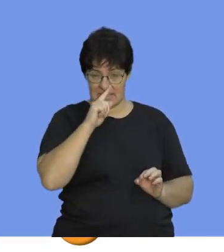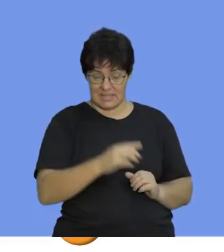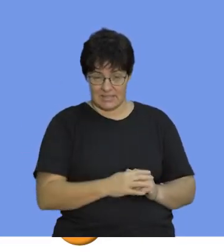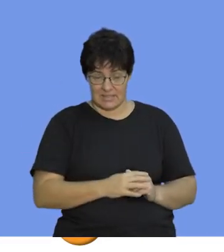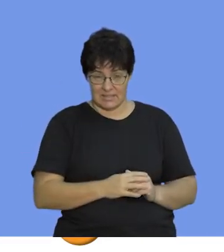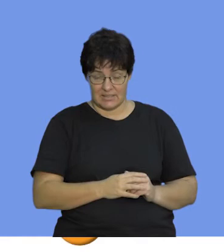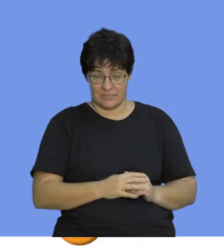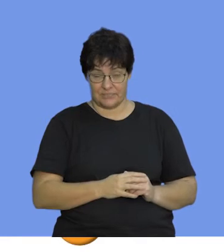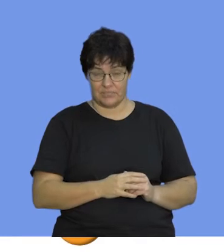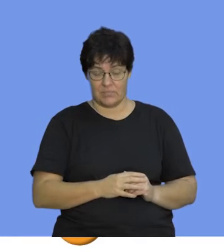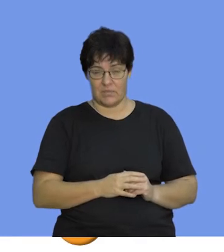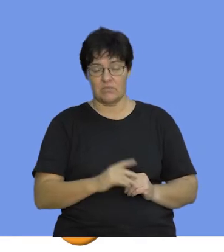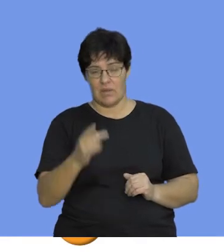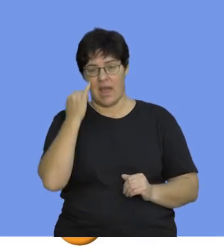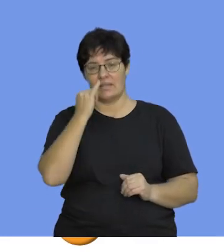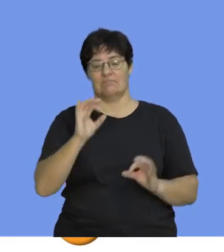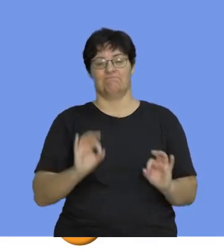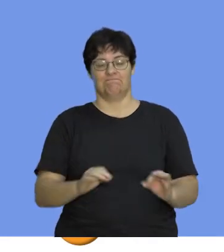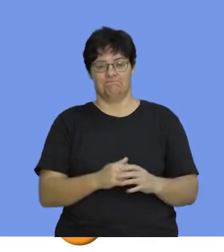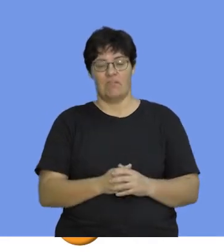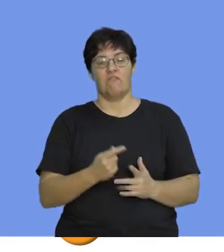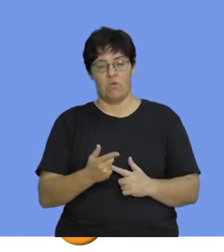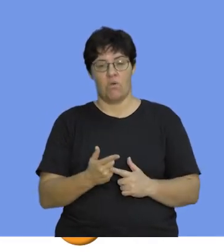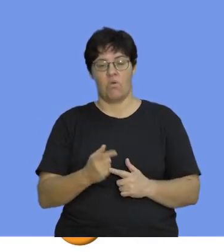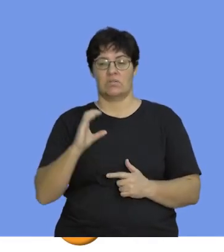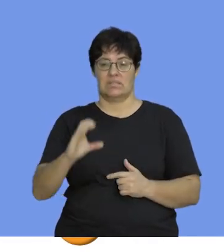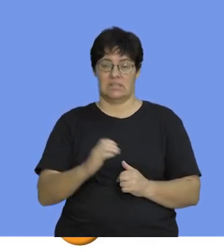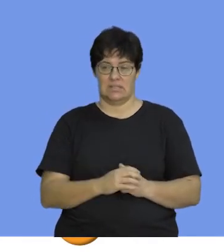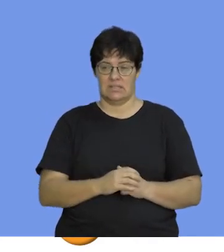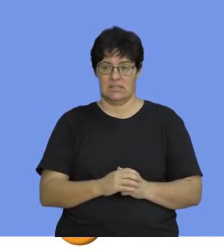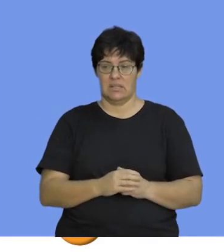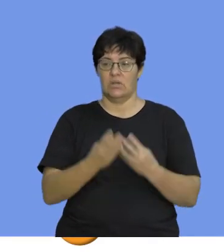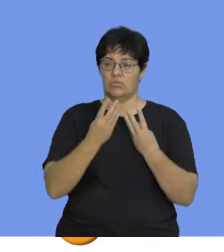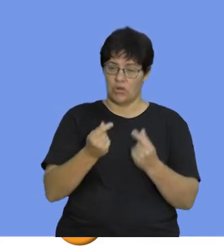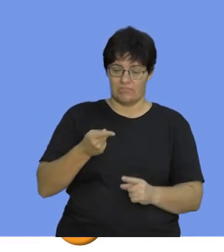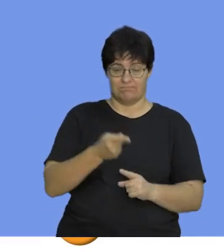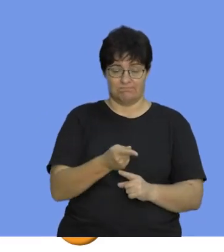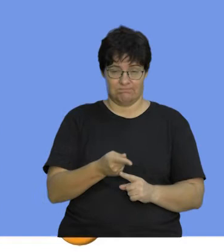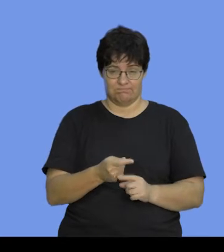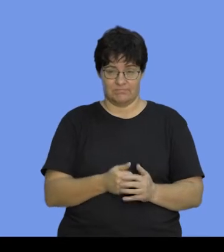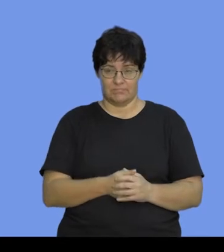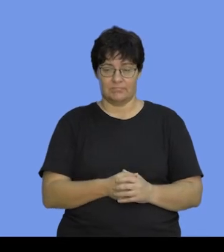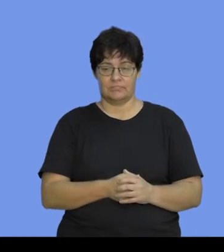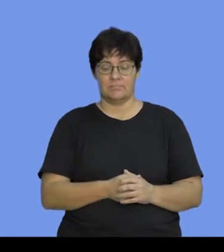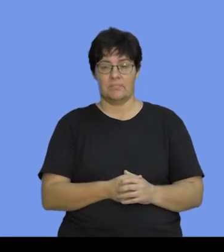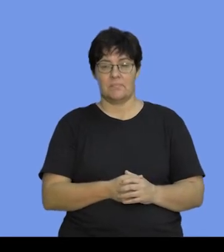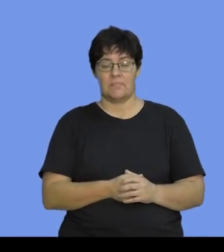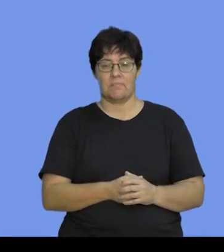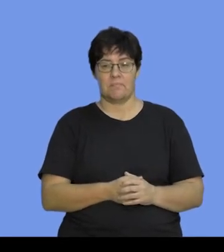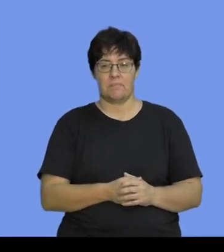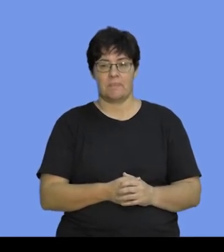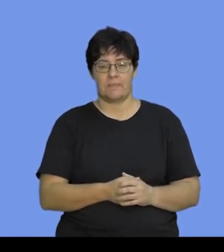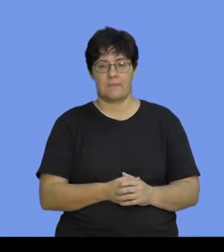So that's the big idea in as far as concentration of a solution is concerned. Okay,